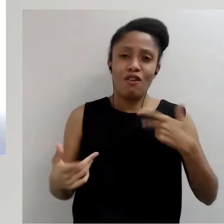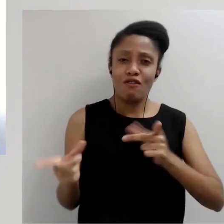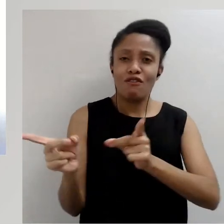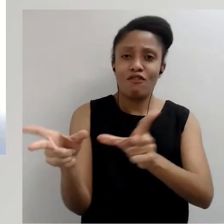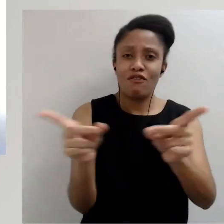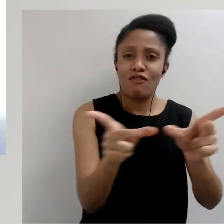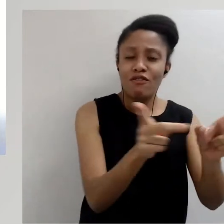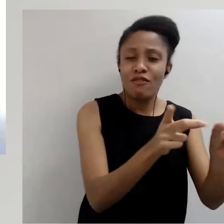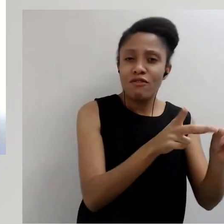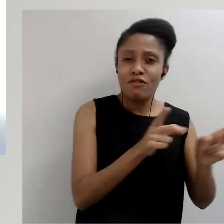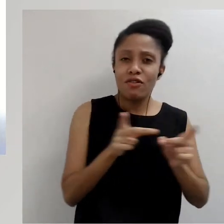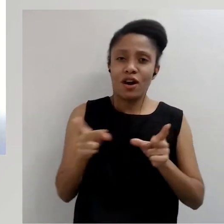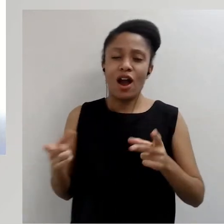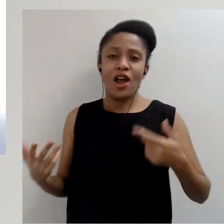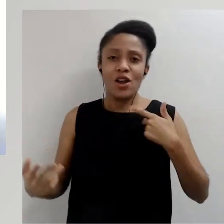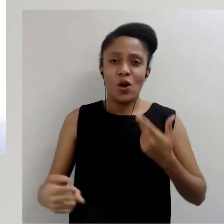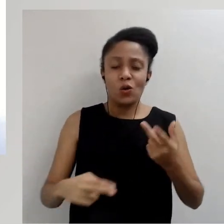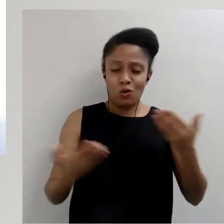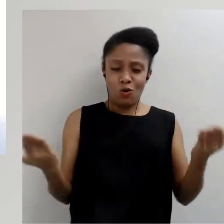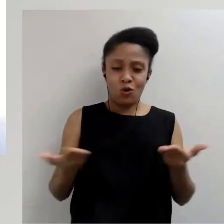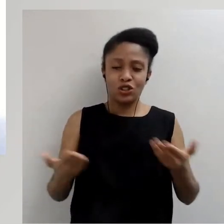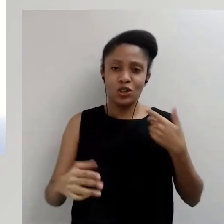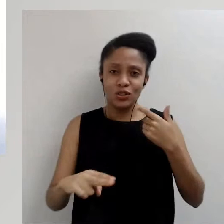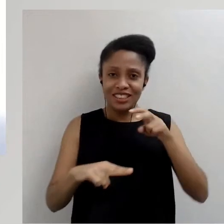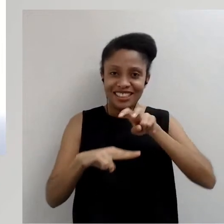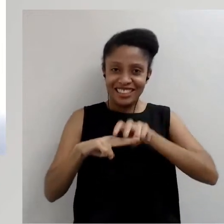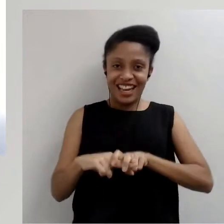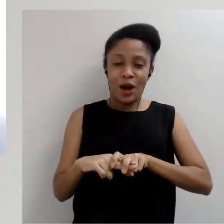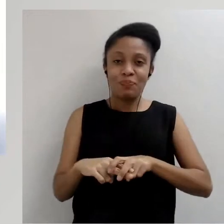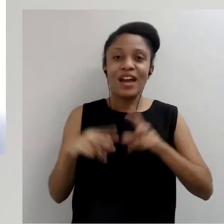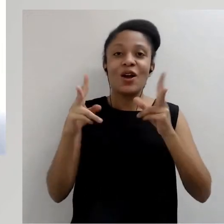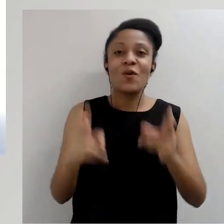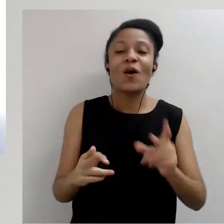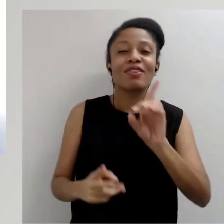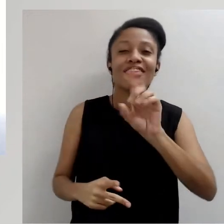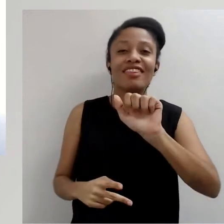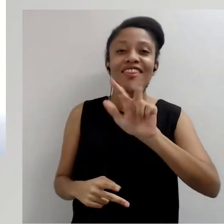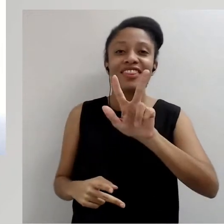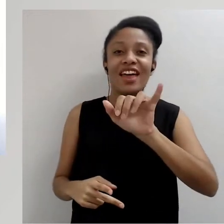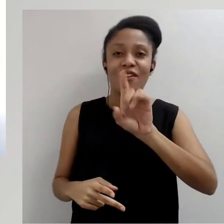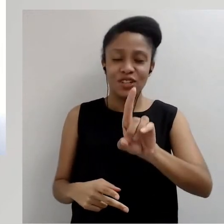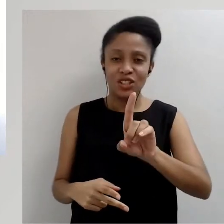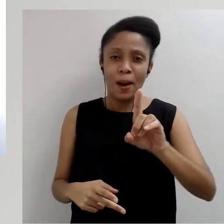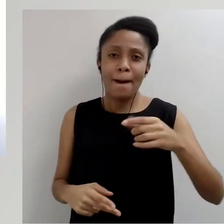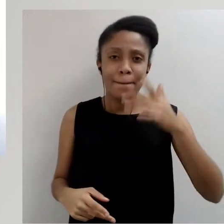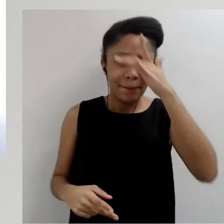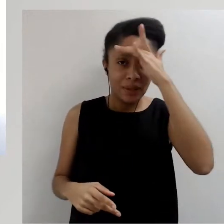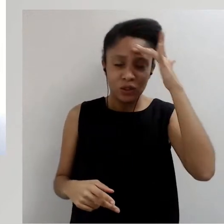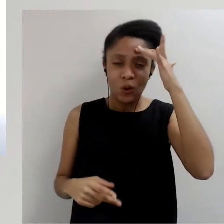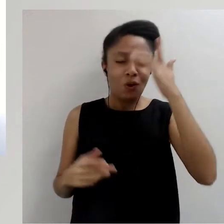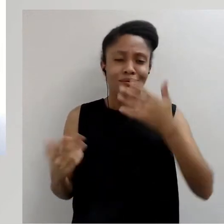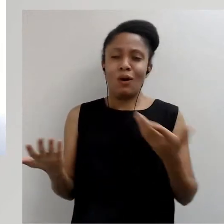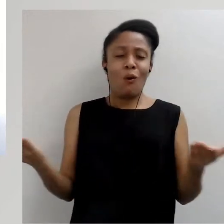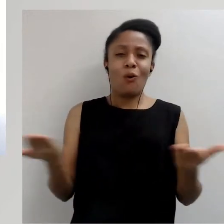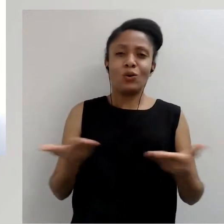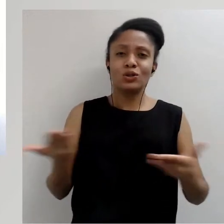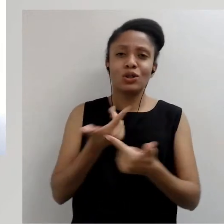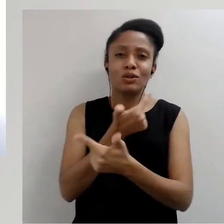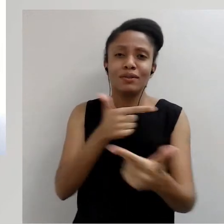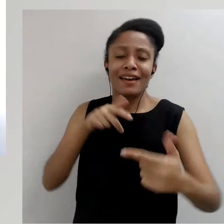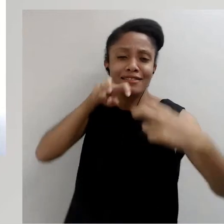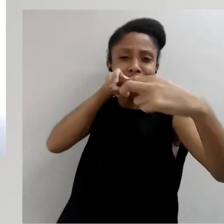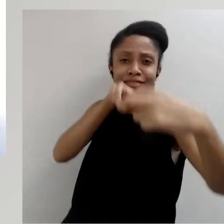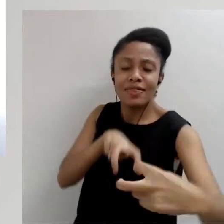house. But today nobody comes to me and sits here to discuss with me because nobody's with me